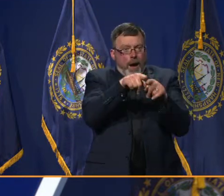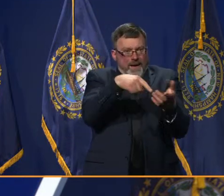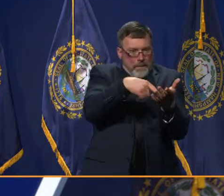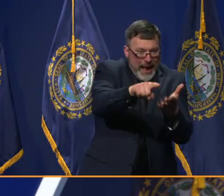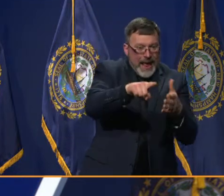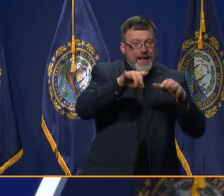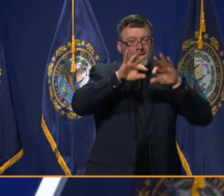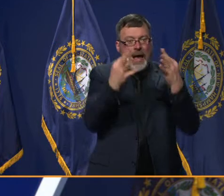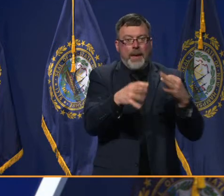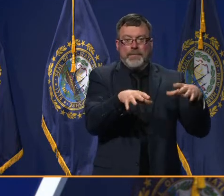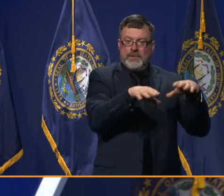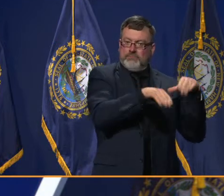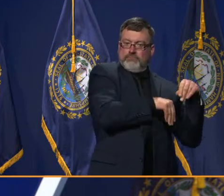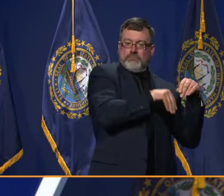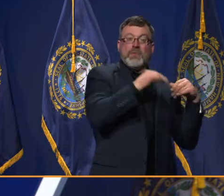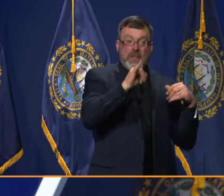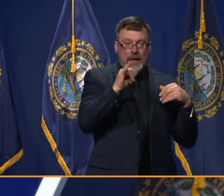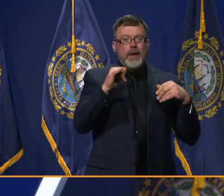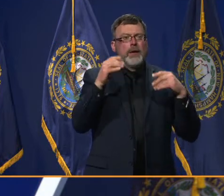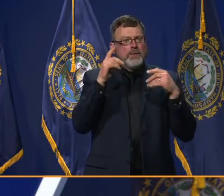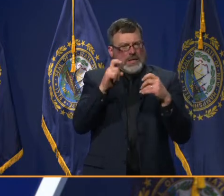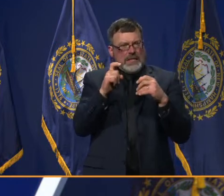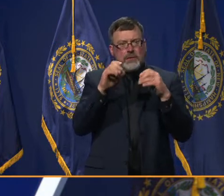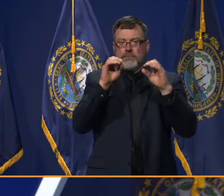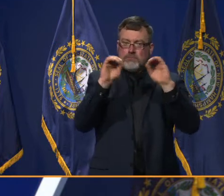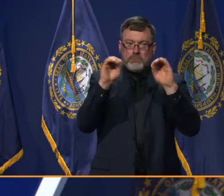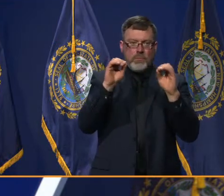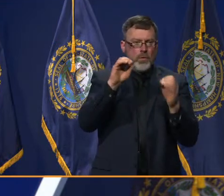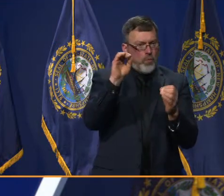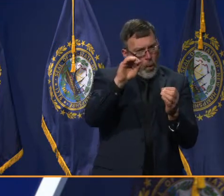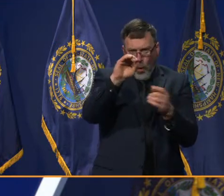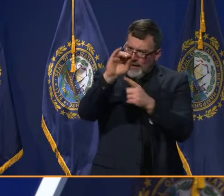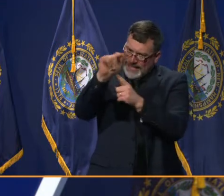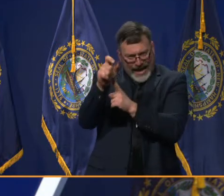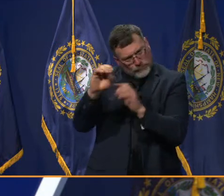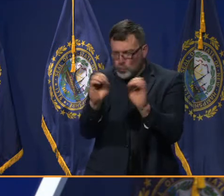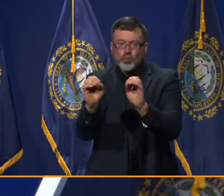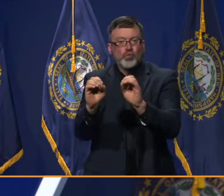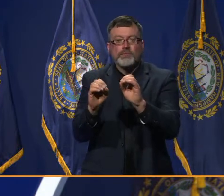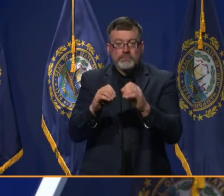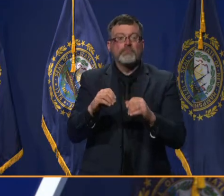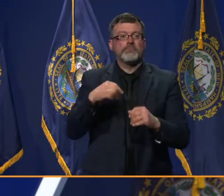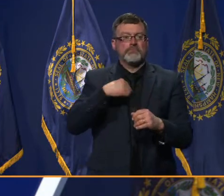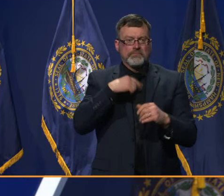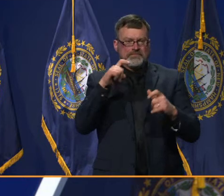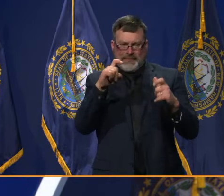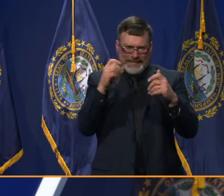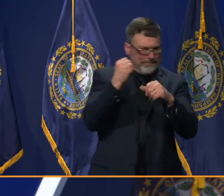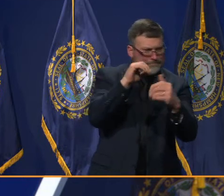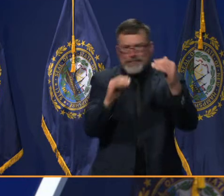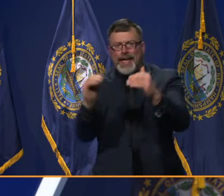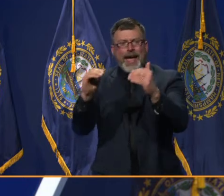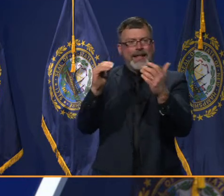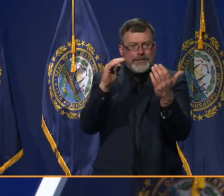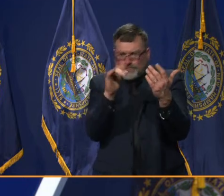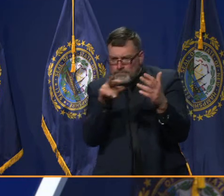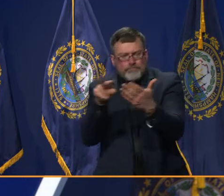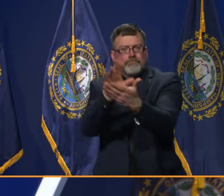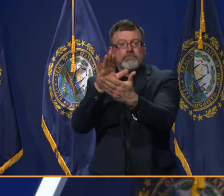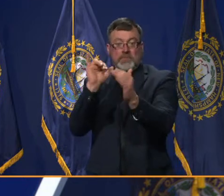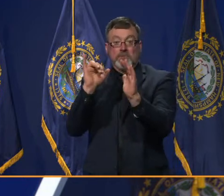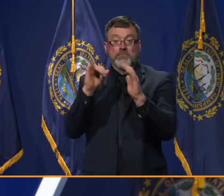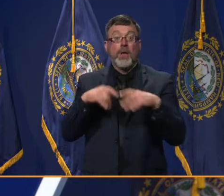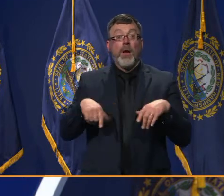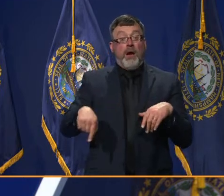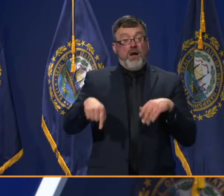in our education funding, it has to be addressed. But all the greatest policies in the world will simply stall out and be